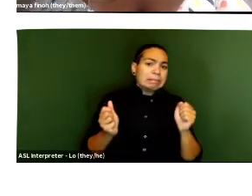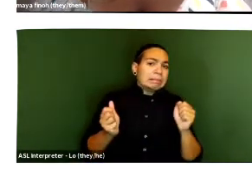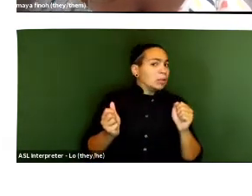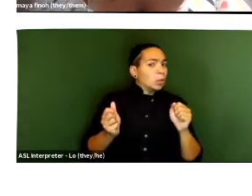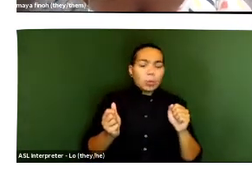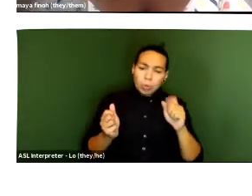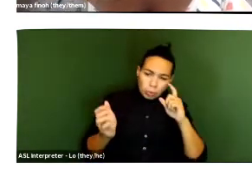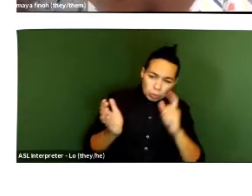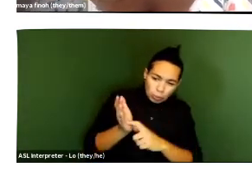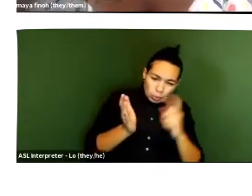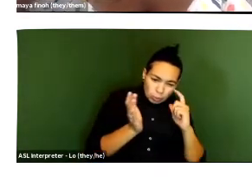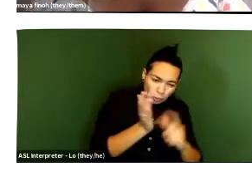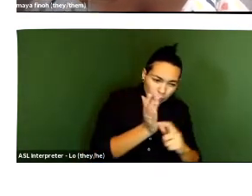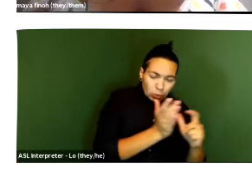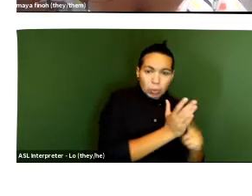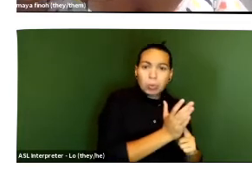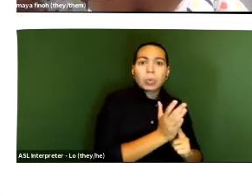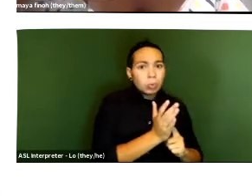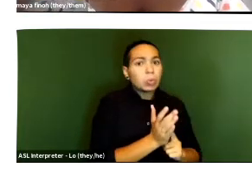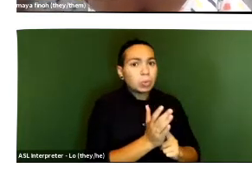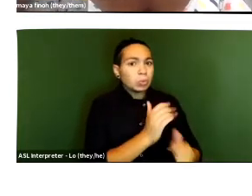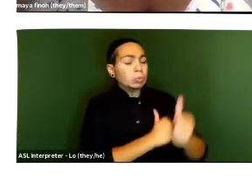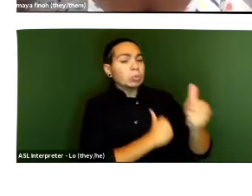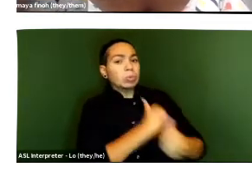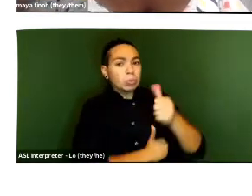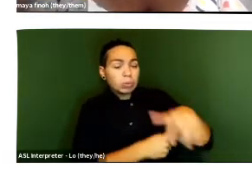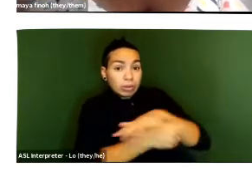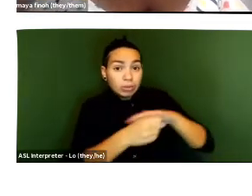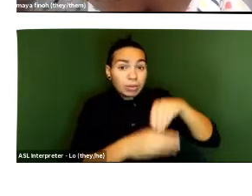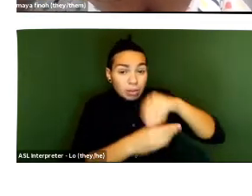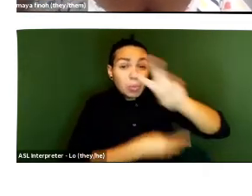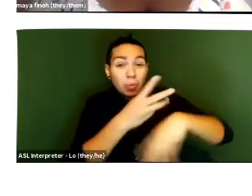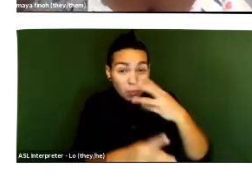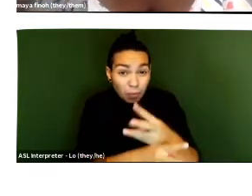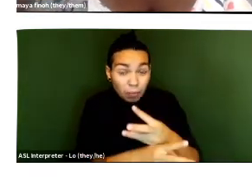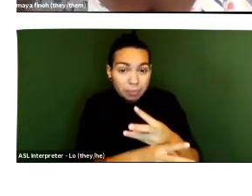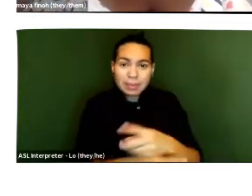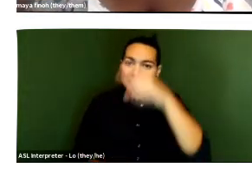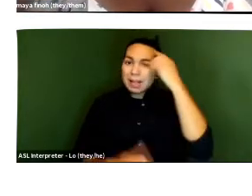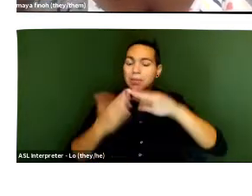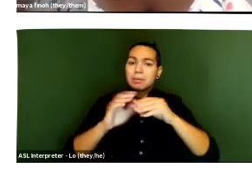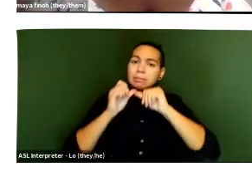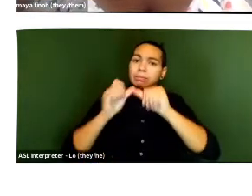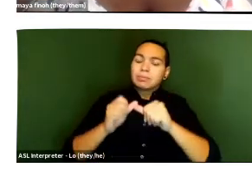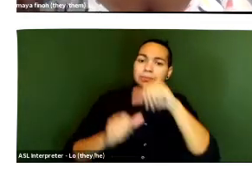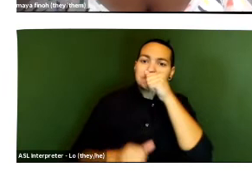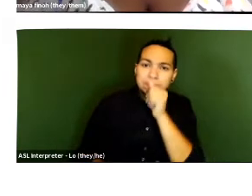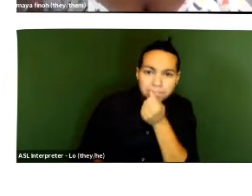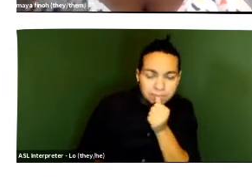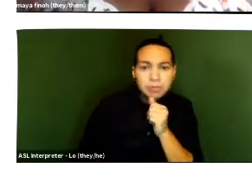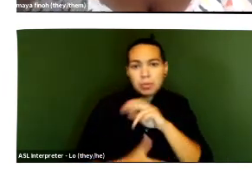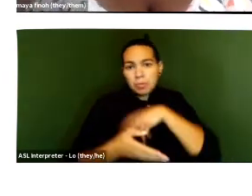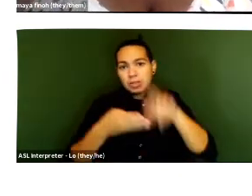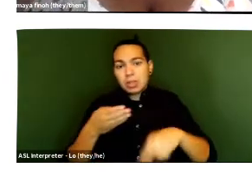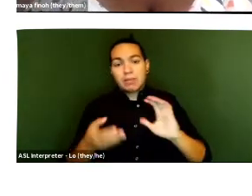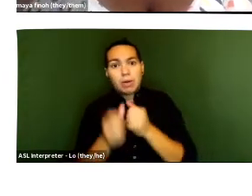week how working class Black communities continue to suffer the consequences of our ongoing climate crisis. And also how